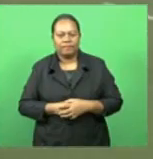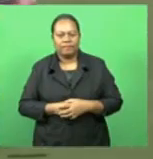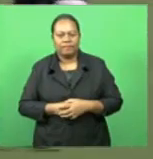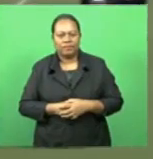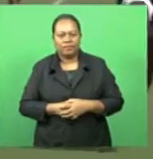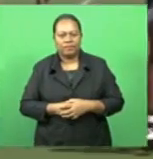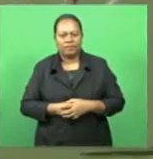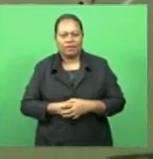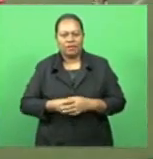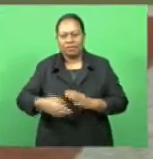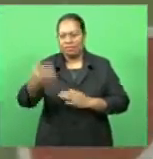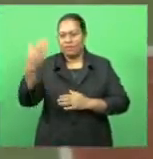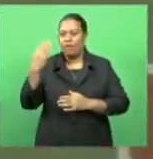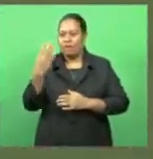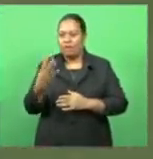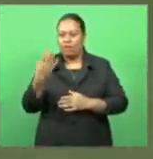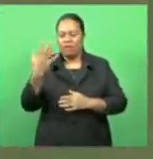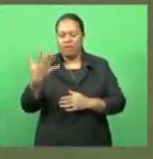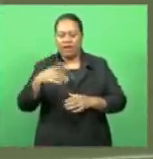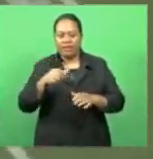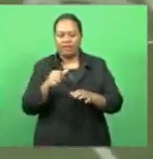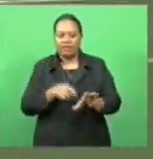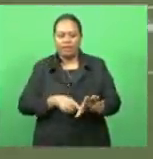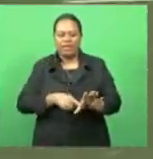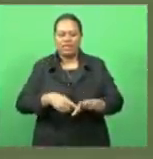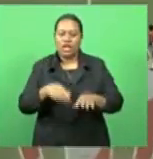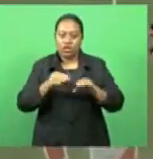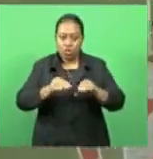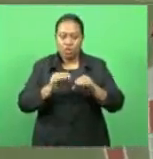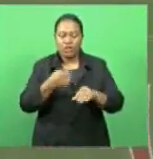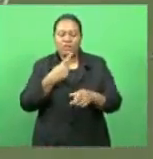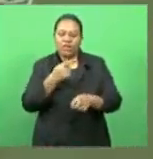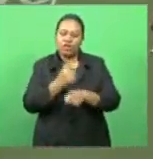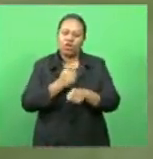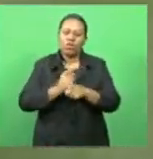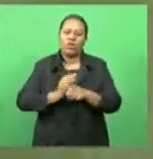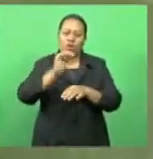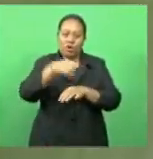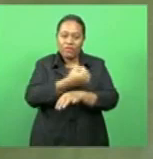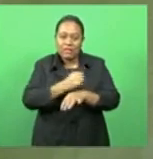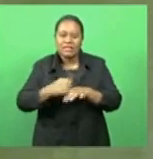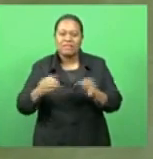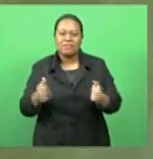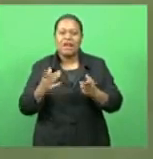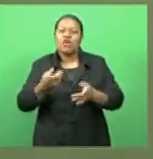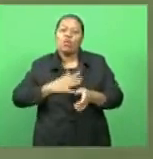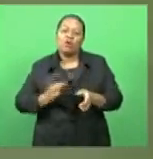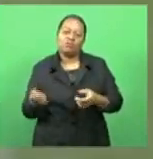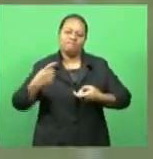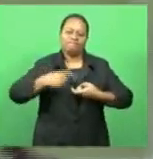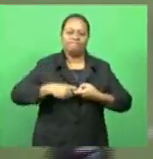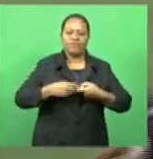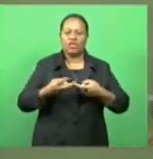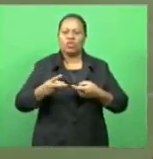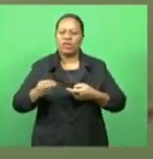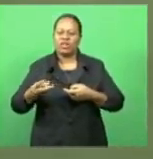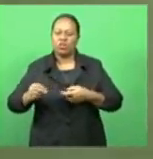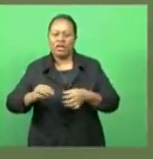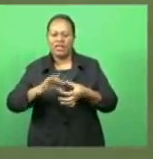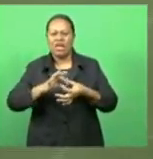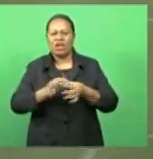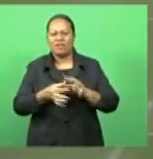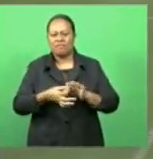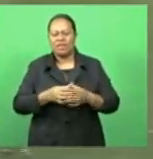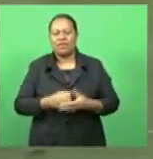here over the last 4 or 5 years. The national coach is in talks with overseas-based players who have shown interest in joining the Olympic squad. Karlini